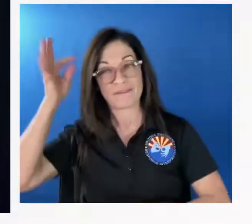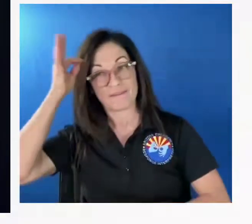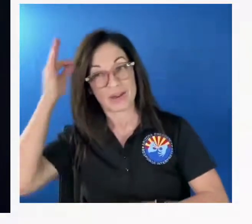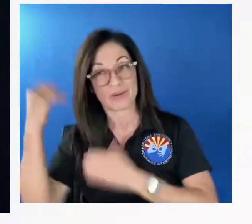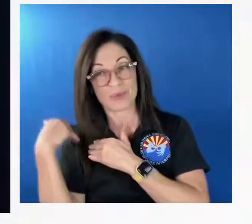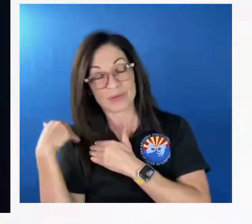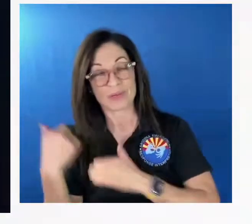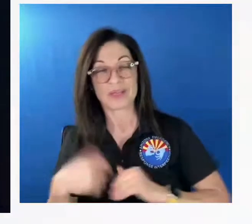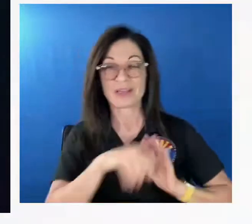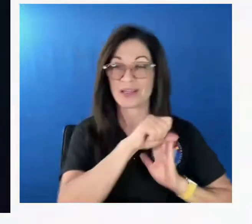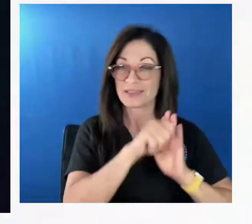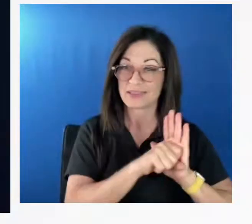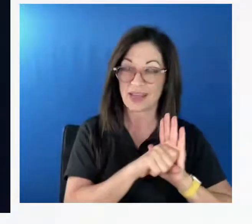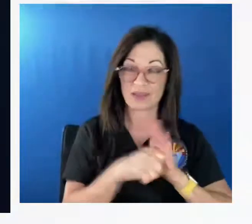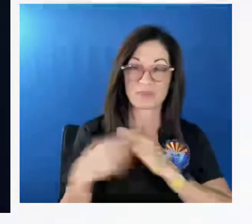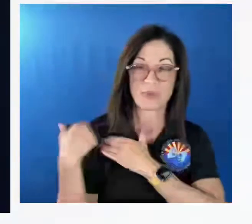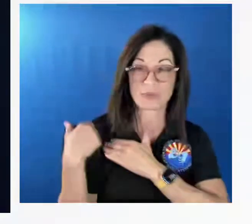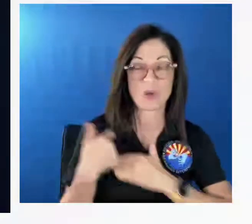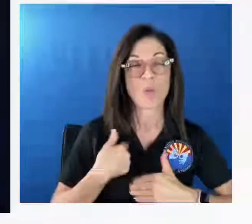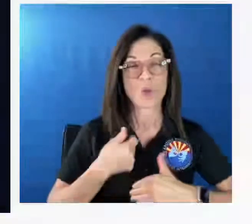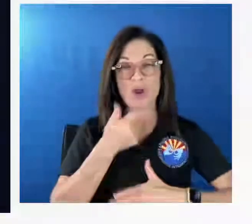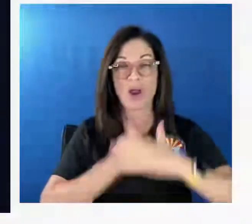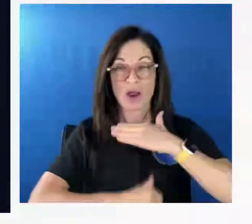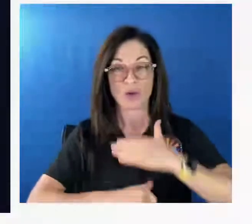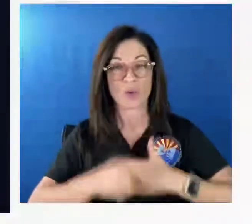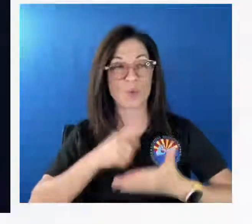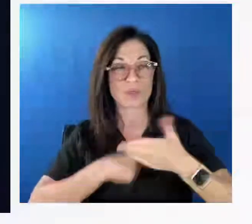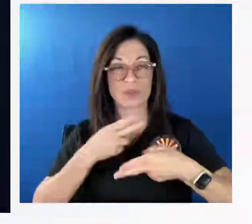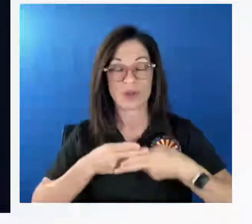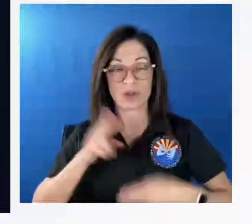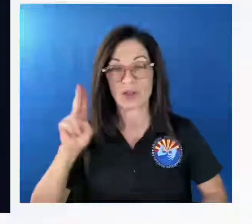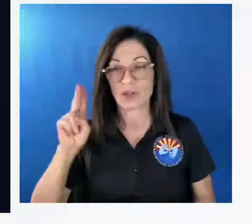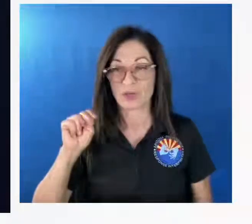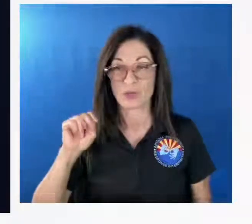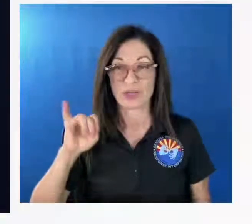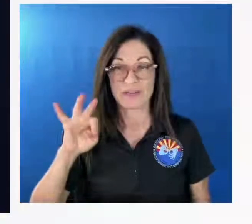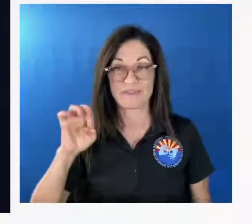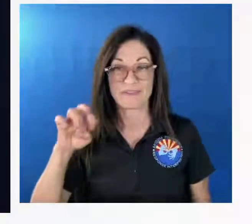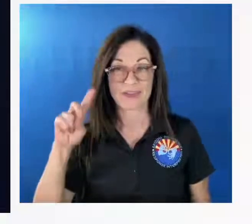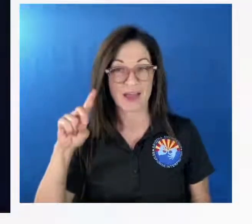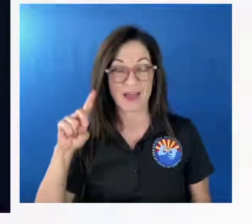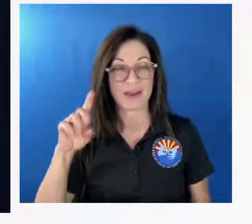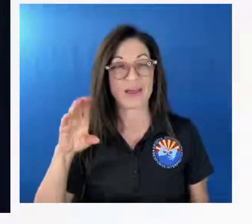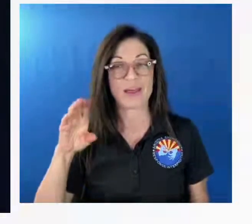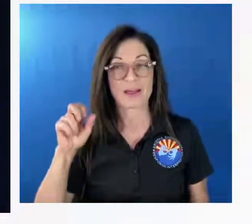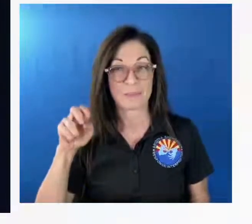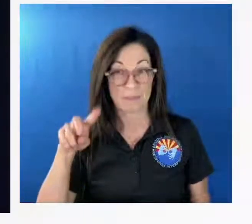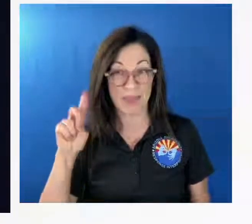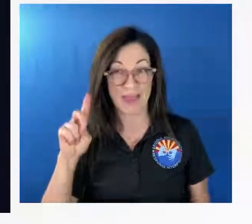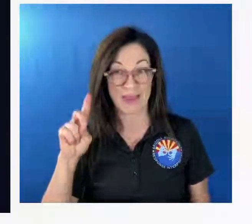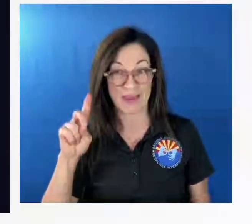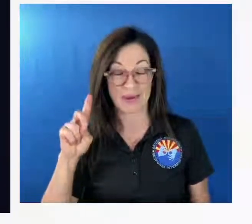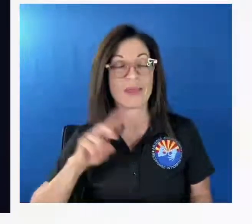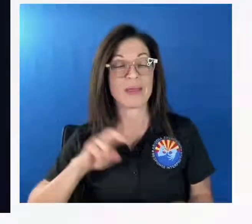We are operating under unified command, which means that California Team 15 is